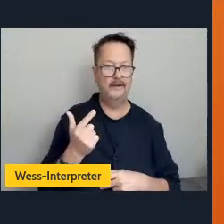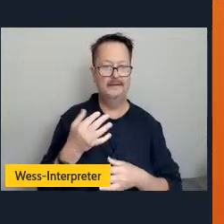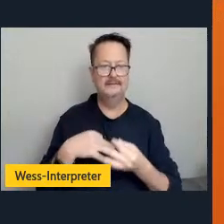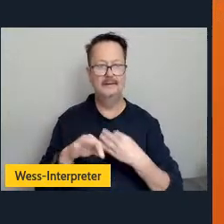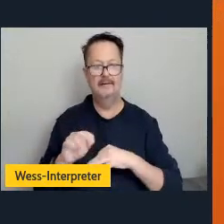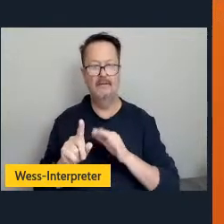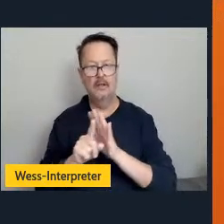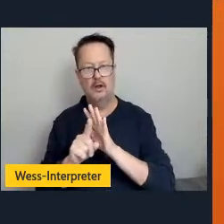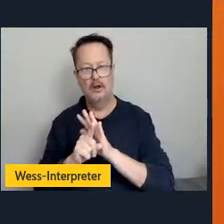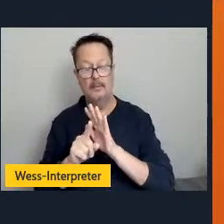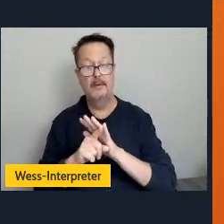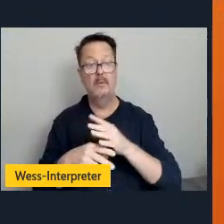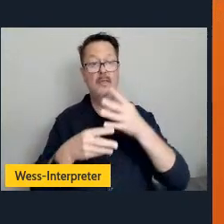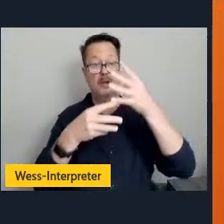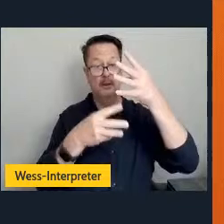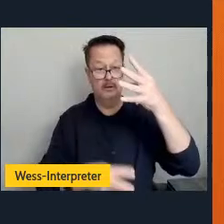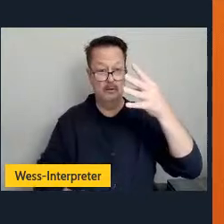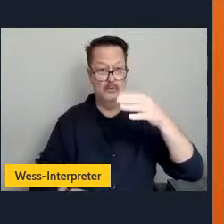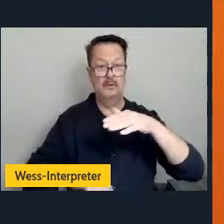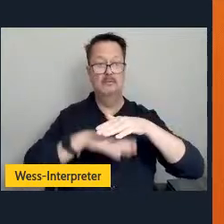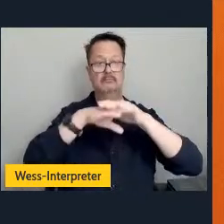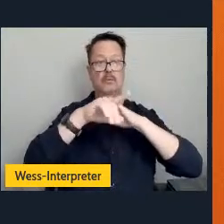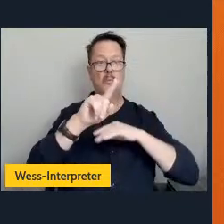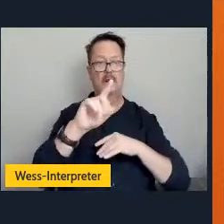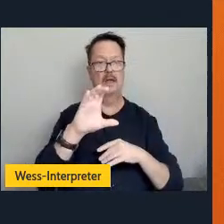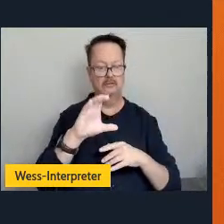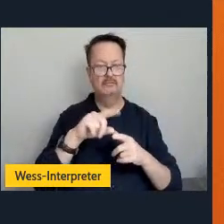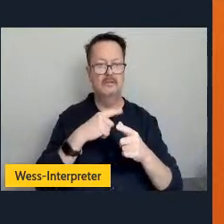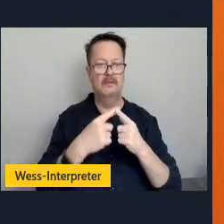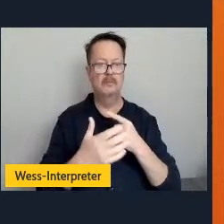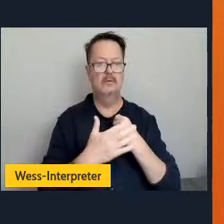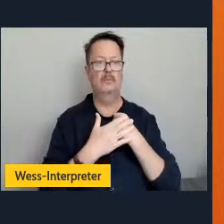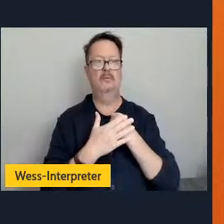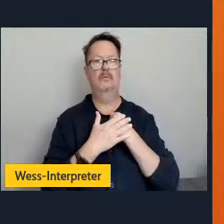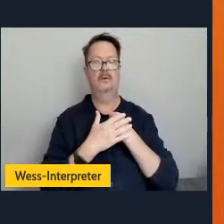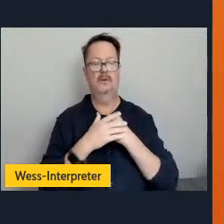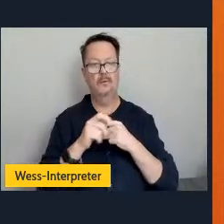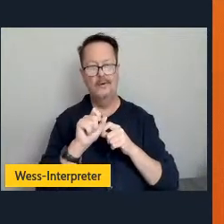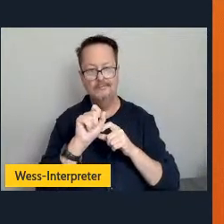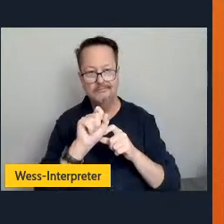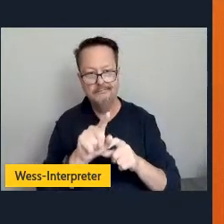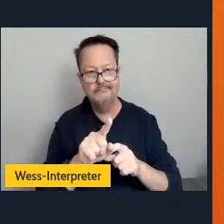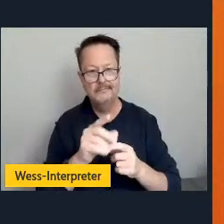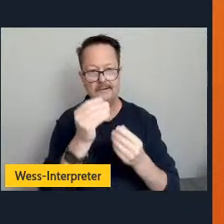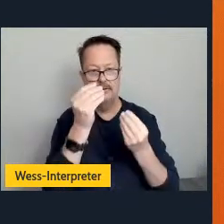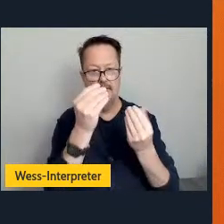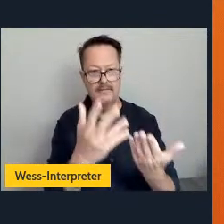queue size reaches 100, you will get the warning ticket or SNS notification